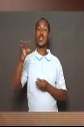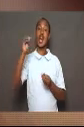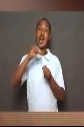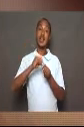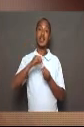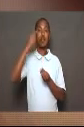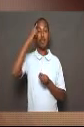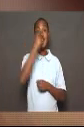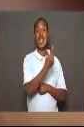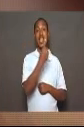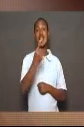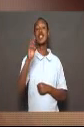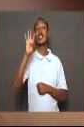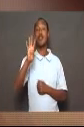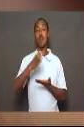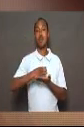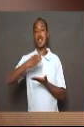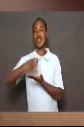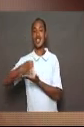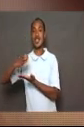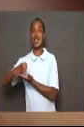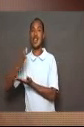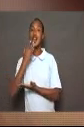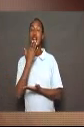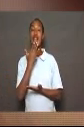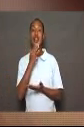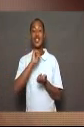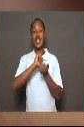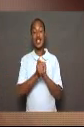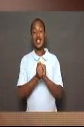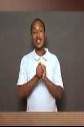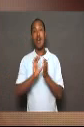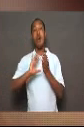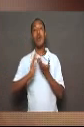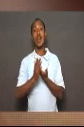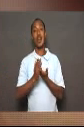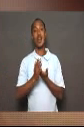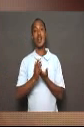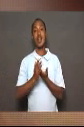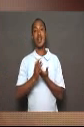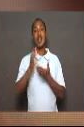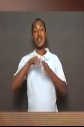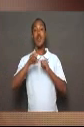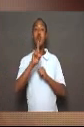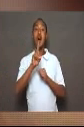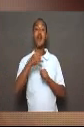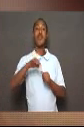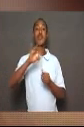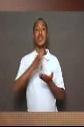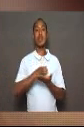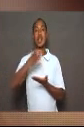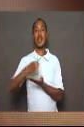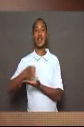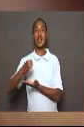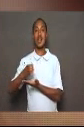each of the 4 beakers. Color changes will begin to occur in one of the beakers. For example, when